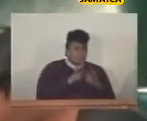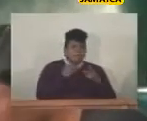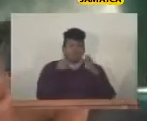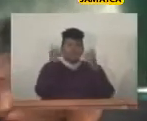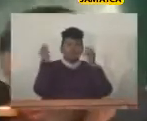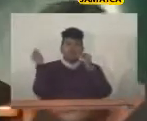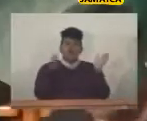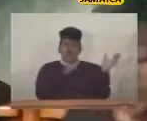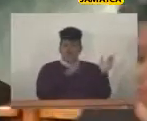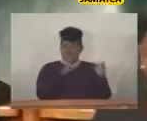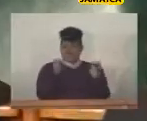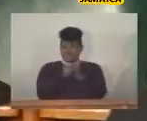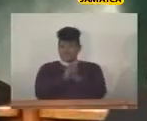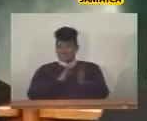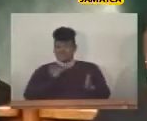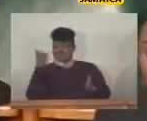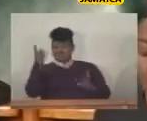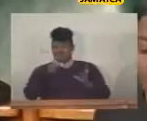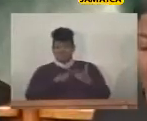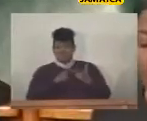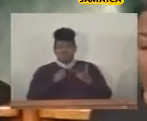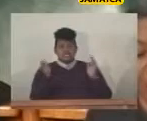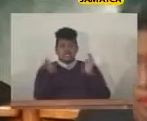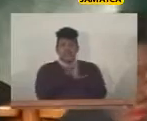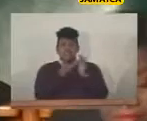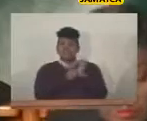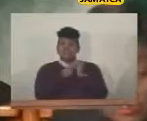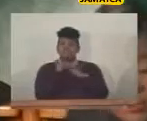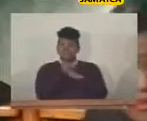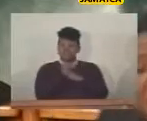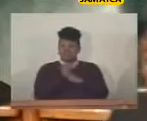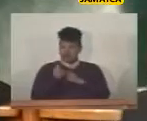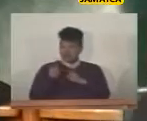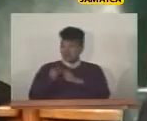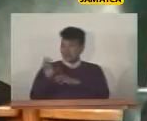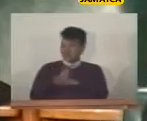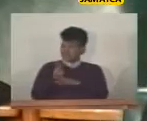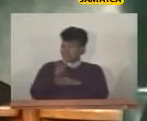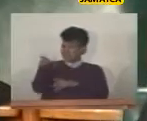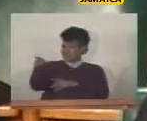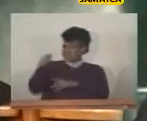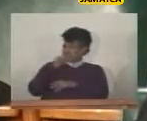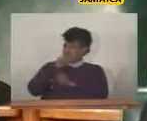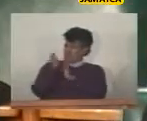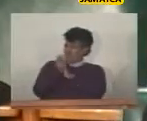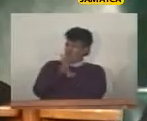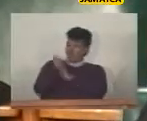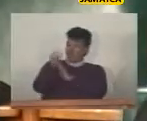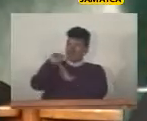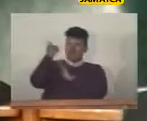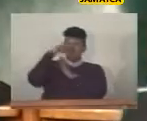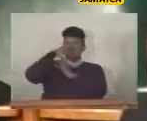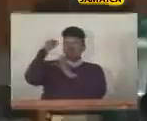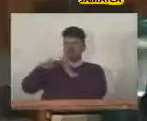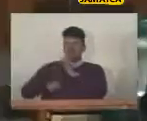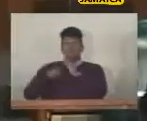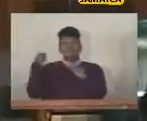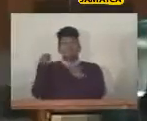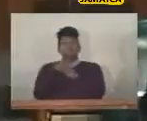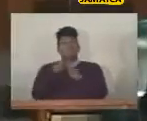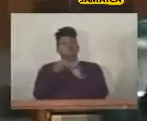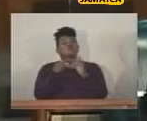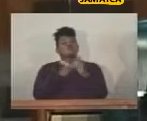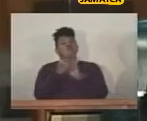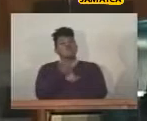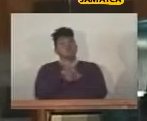illegal construction, illicit businesses, and any other matter which affects the rule of law.